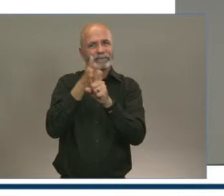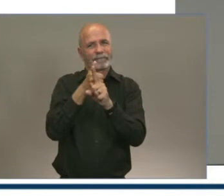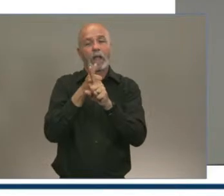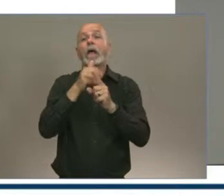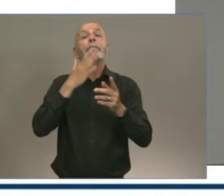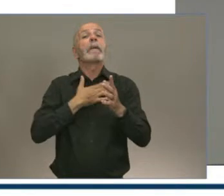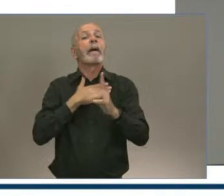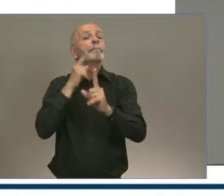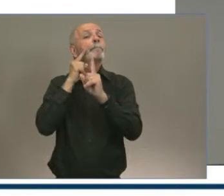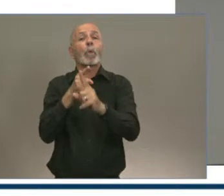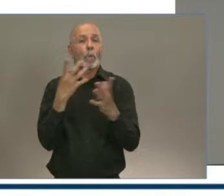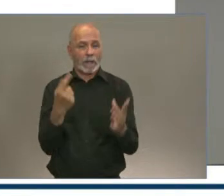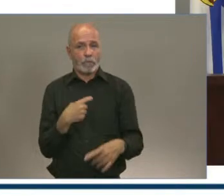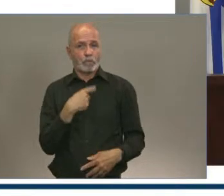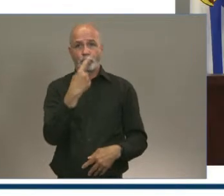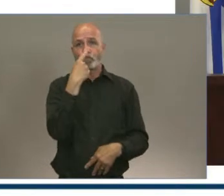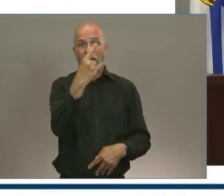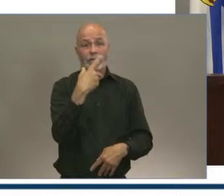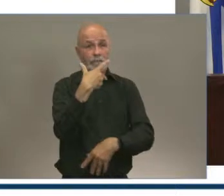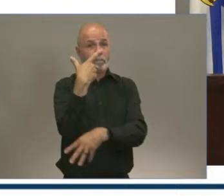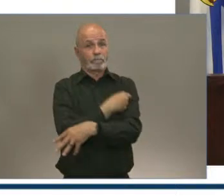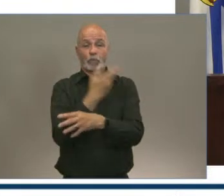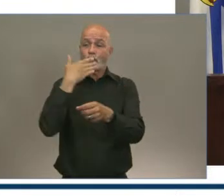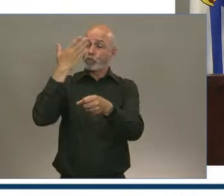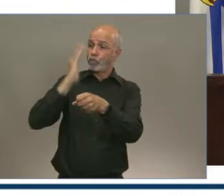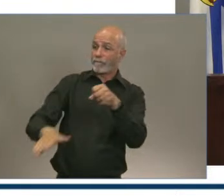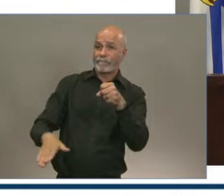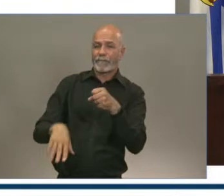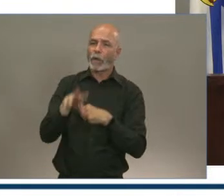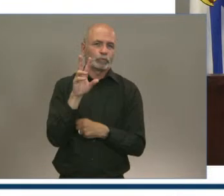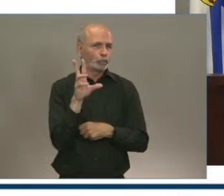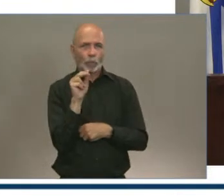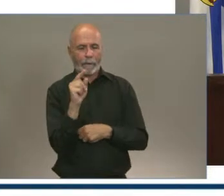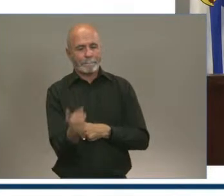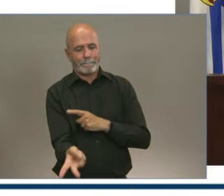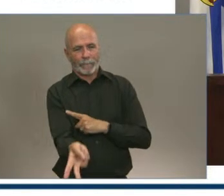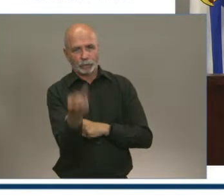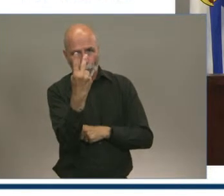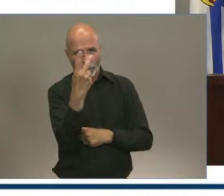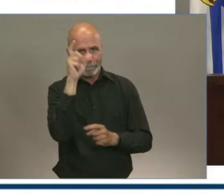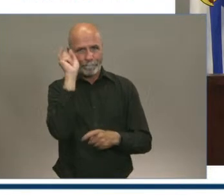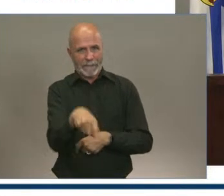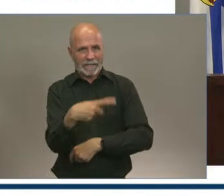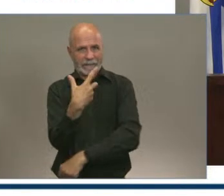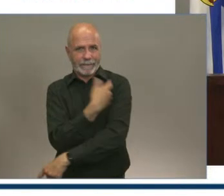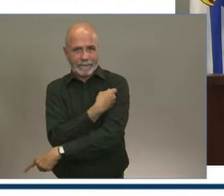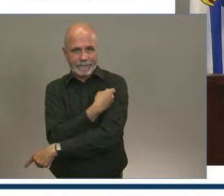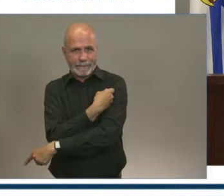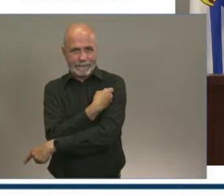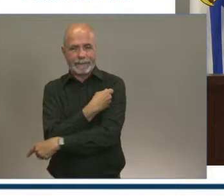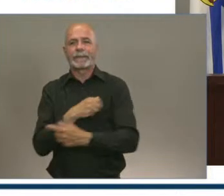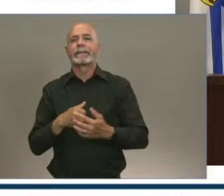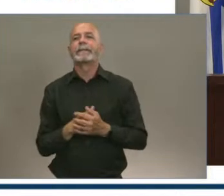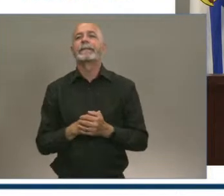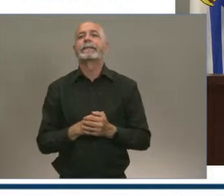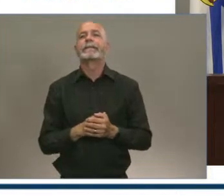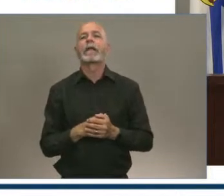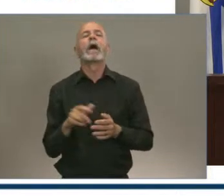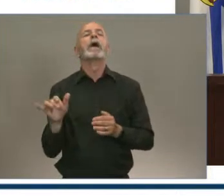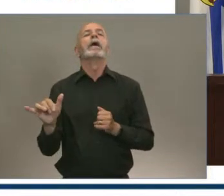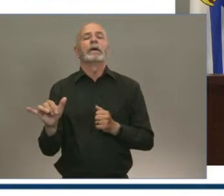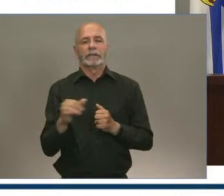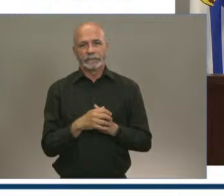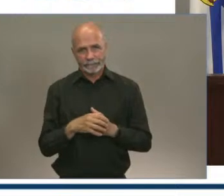necessary. Go ahead with your follow-up, Tim. Yes, there's a Nova Scotia